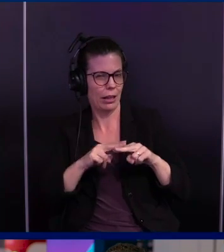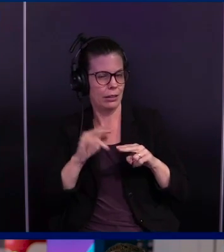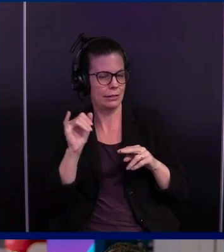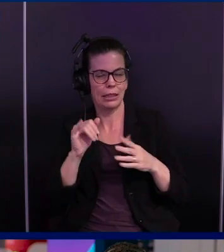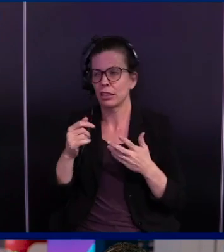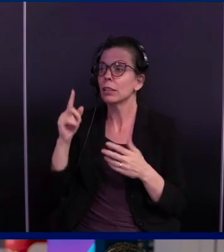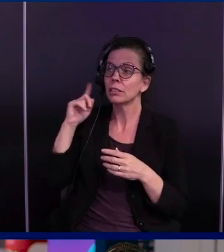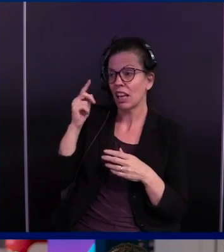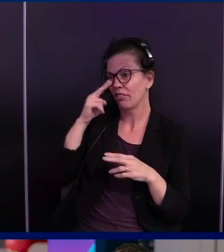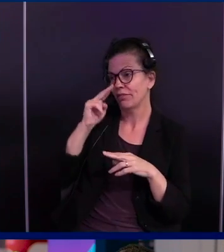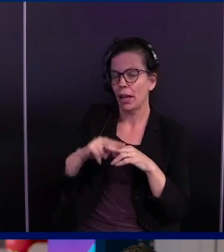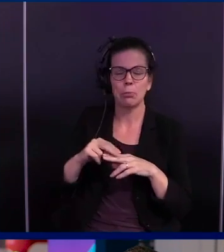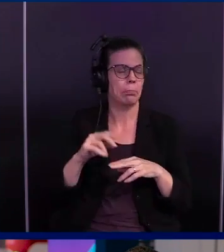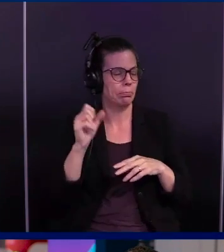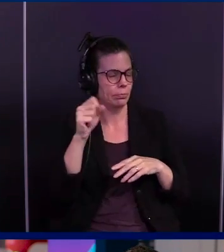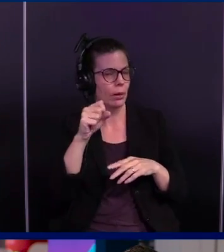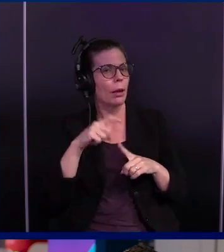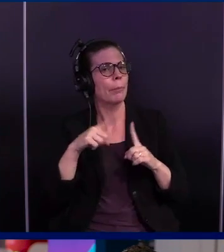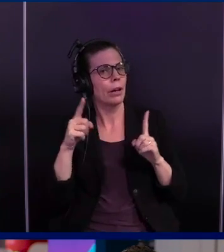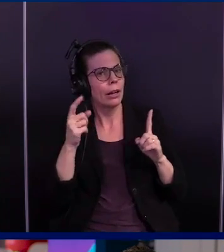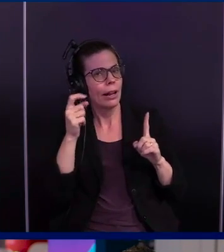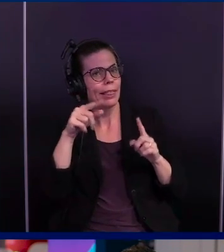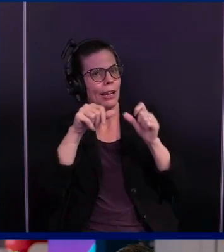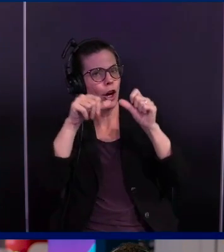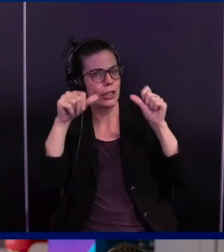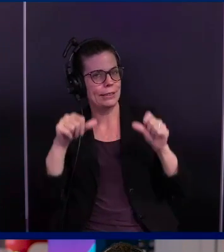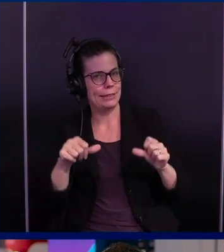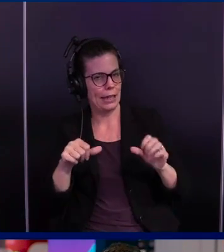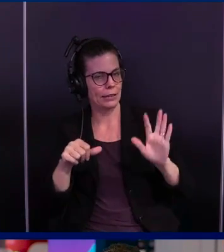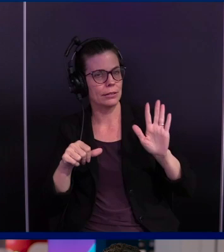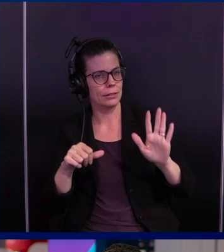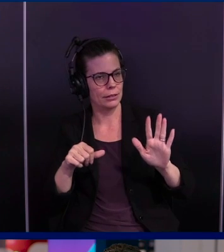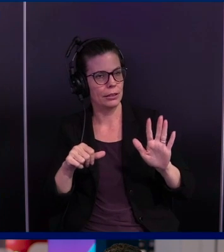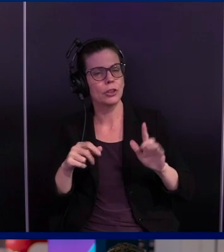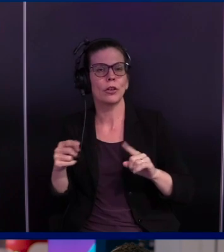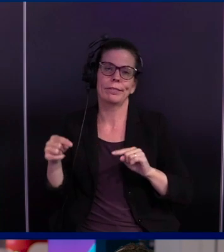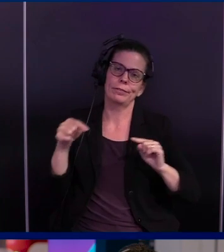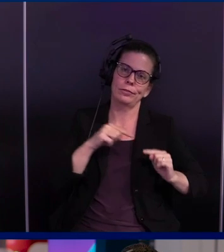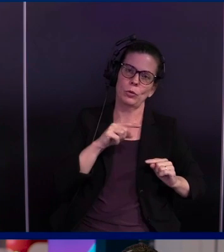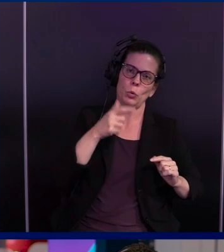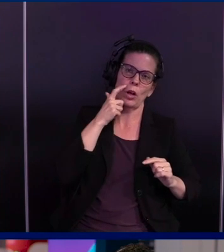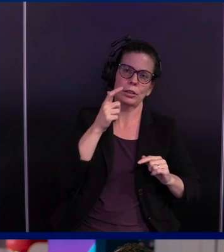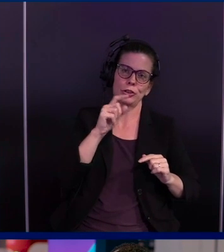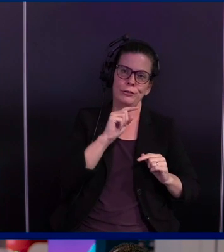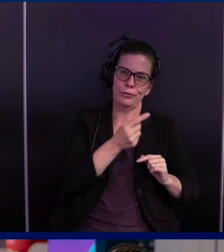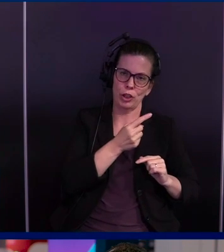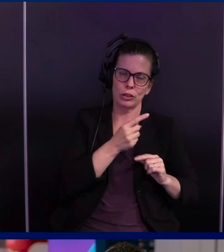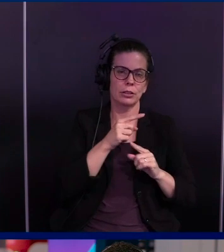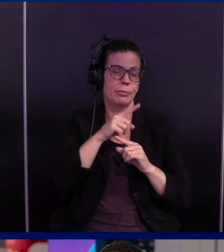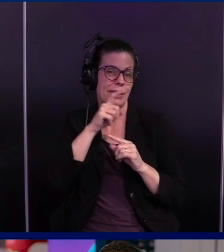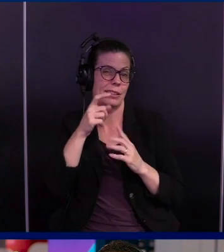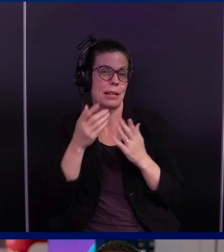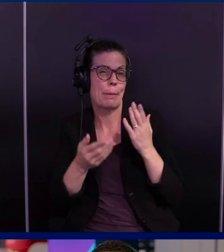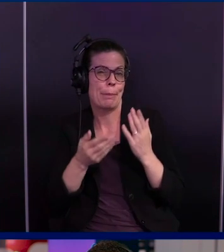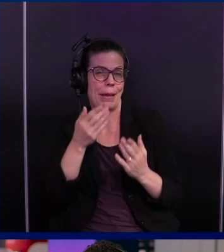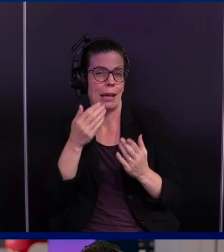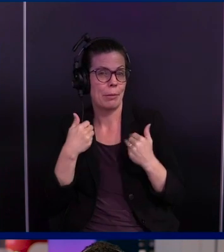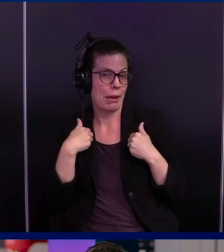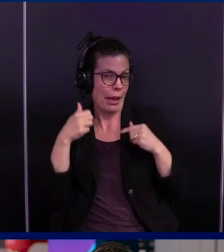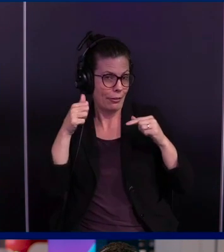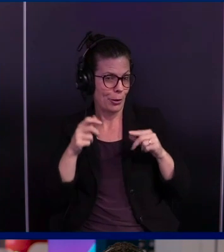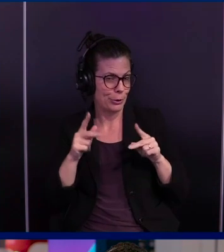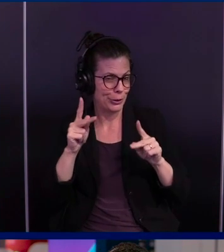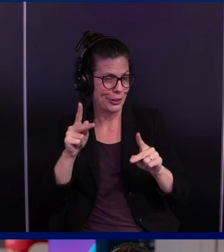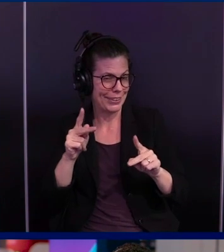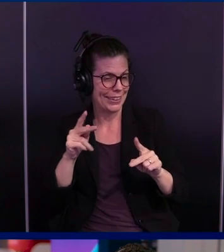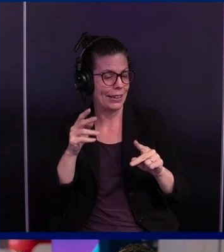It does, but these are the architecting ones. Definitely go back, watch the first episode, because you might have an opportunity